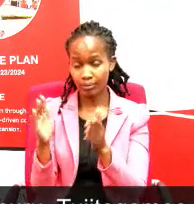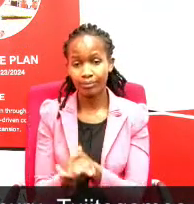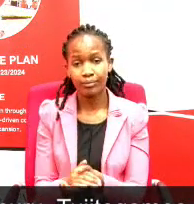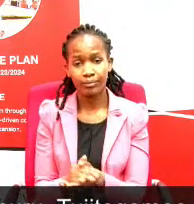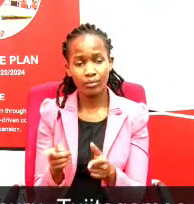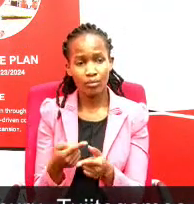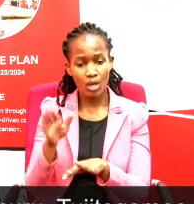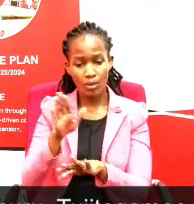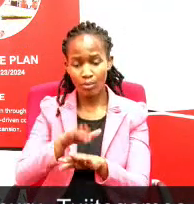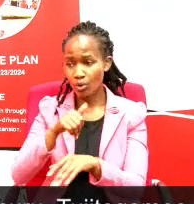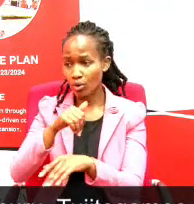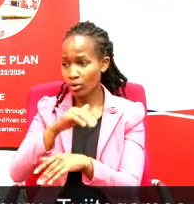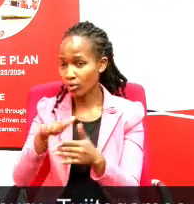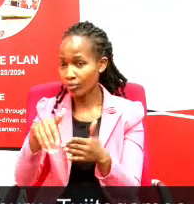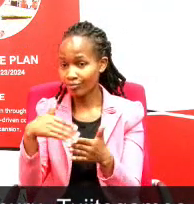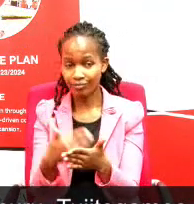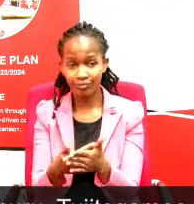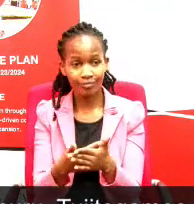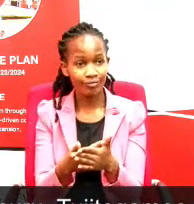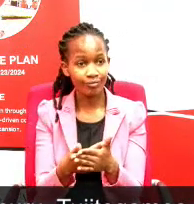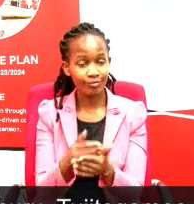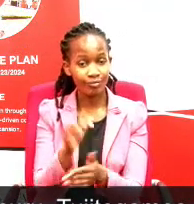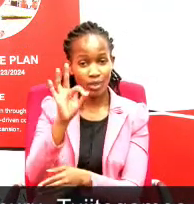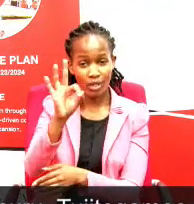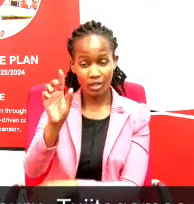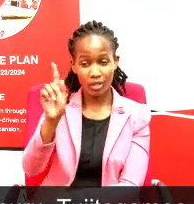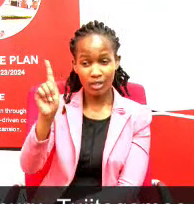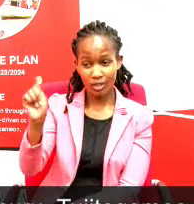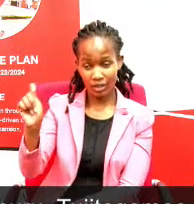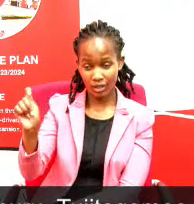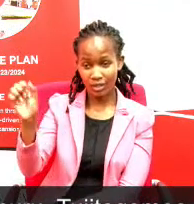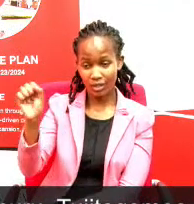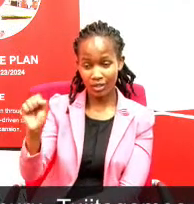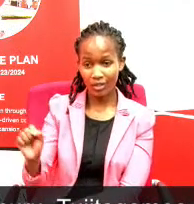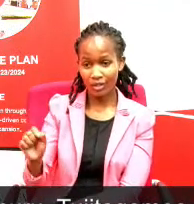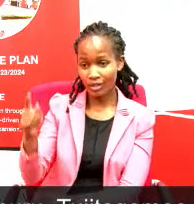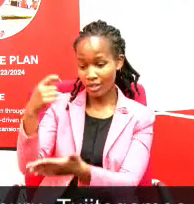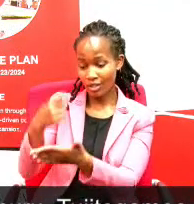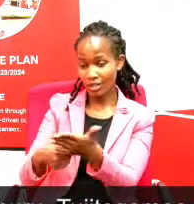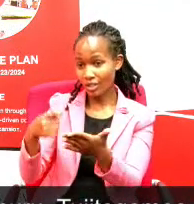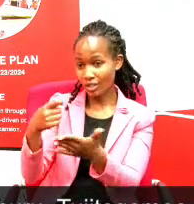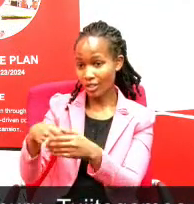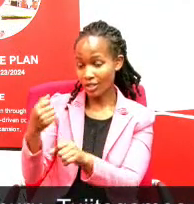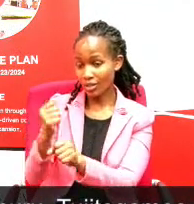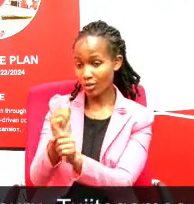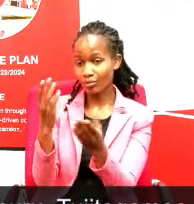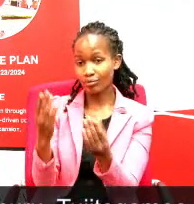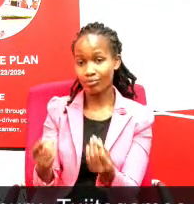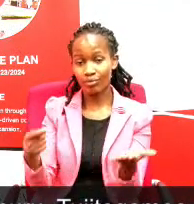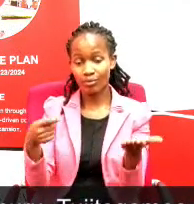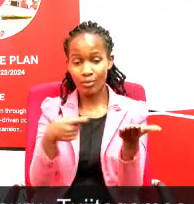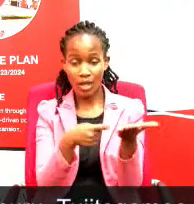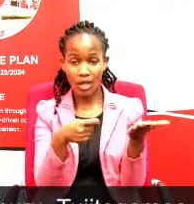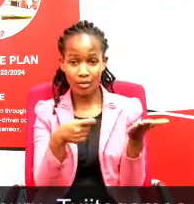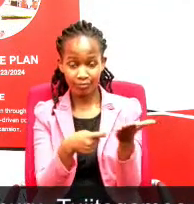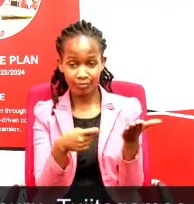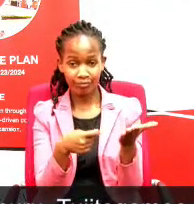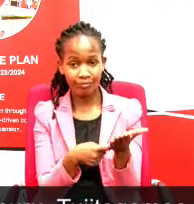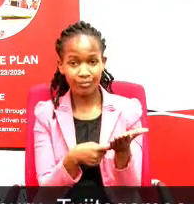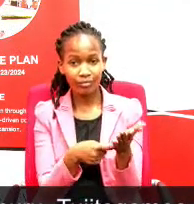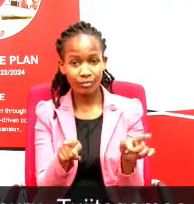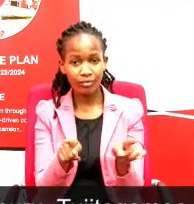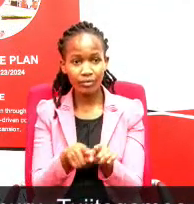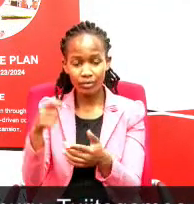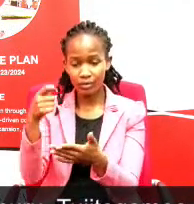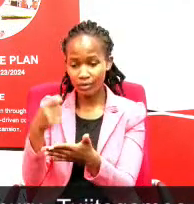So I'm calling those the 3 T's: tax simplification, technology-driven compliance,